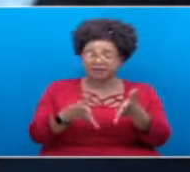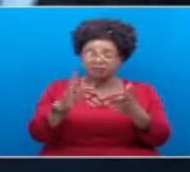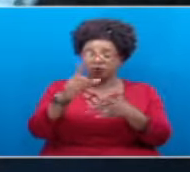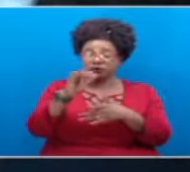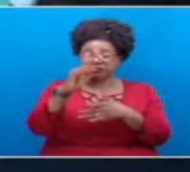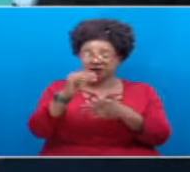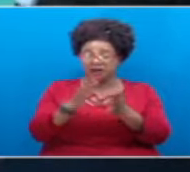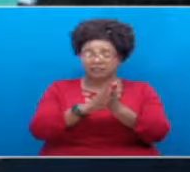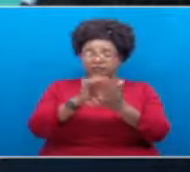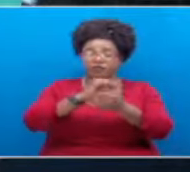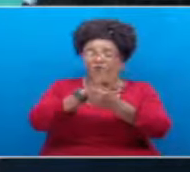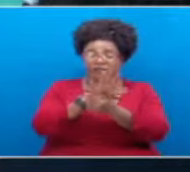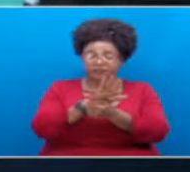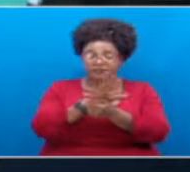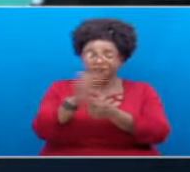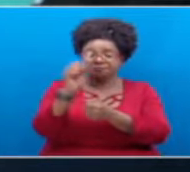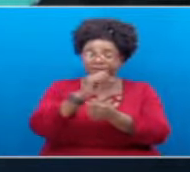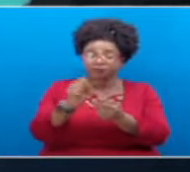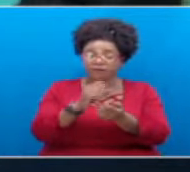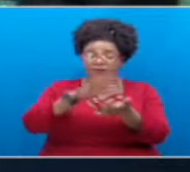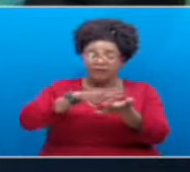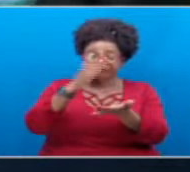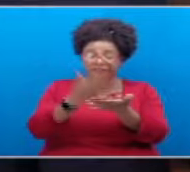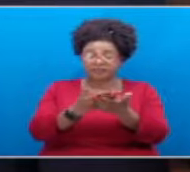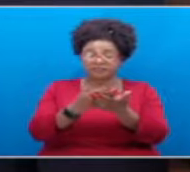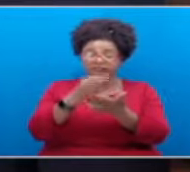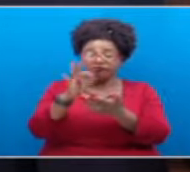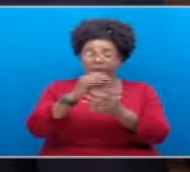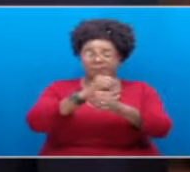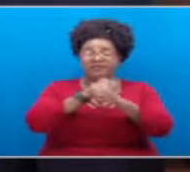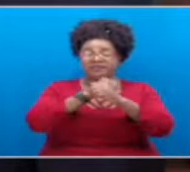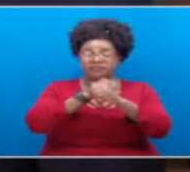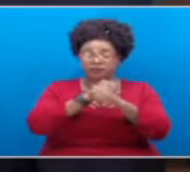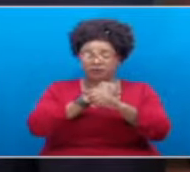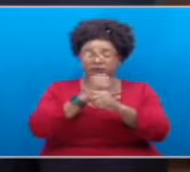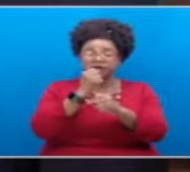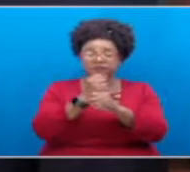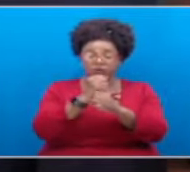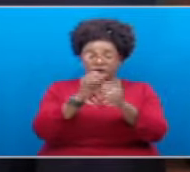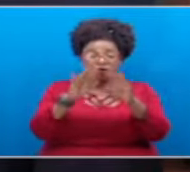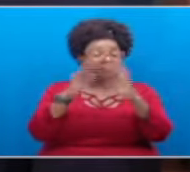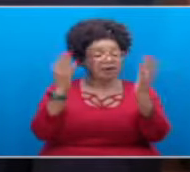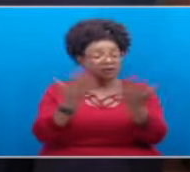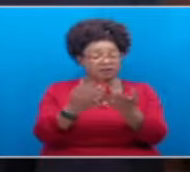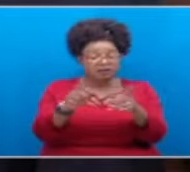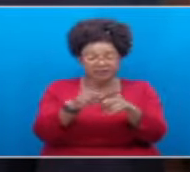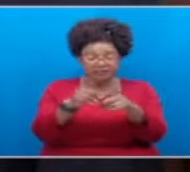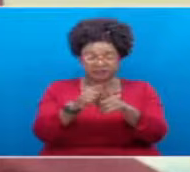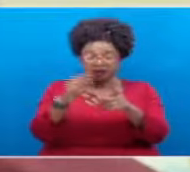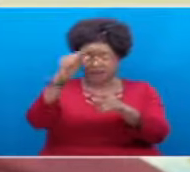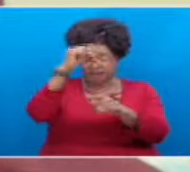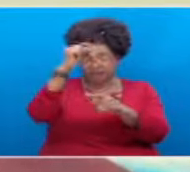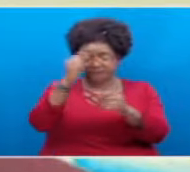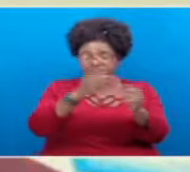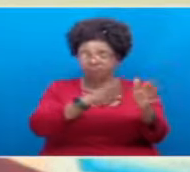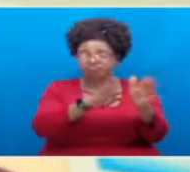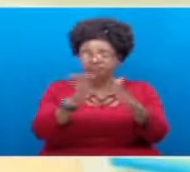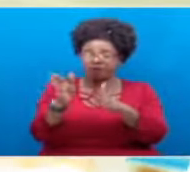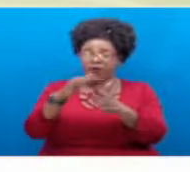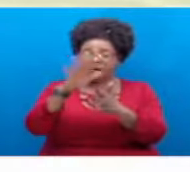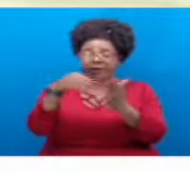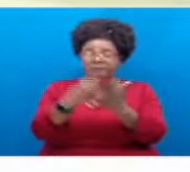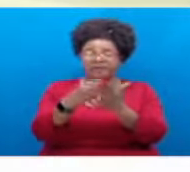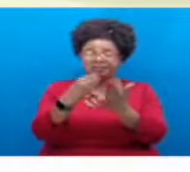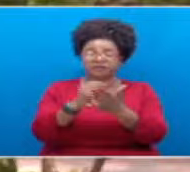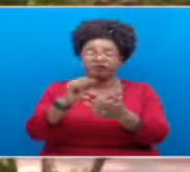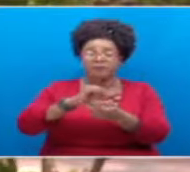COVID-19 pandemic saw funding towards malaria prevention dip globally as governments diverted all resources to deal with the